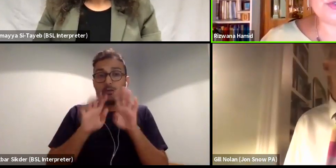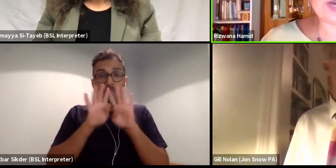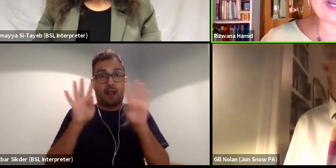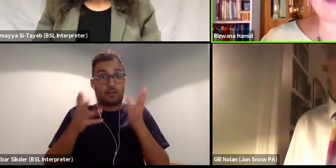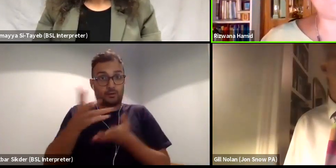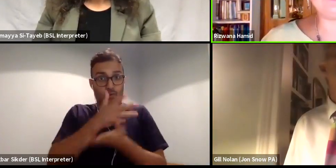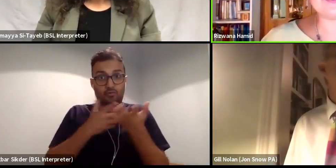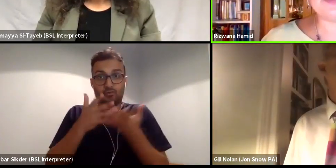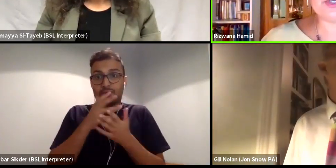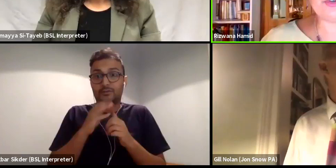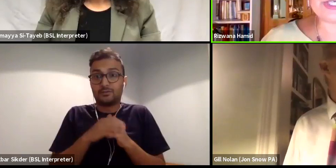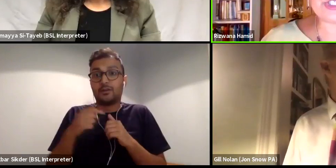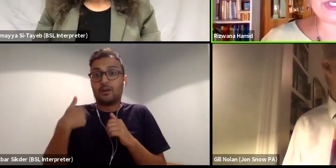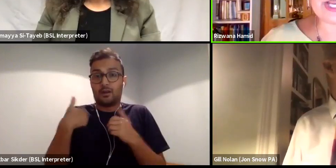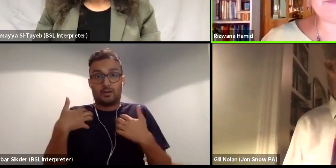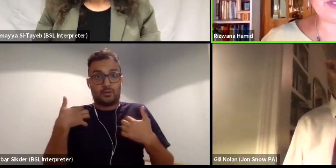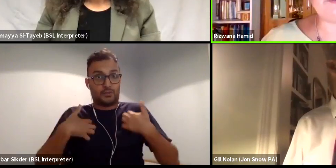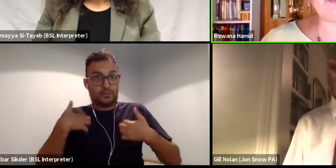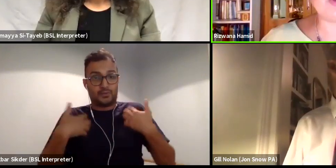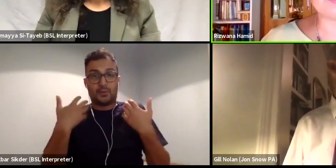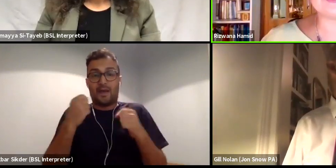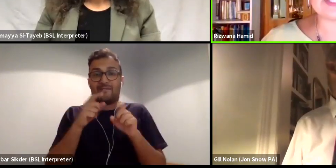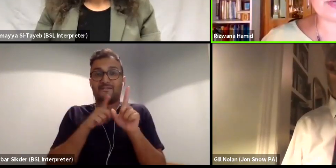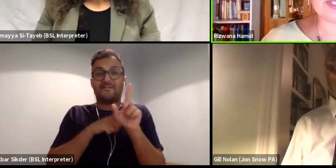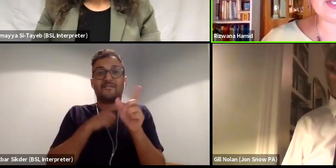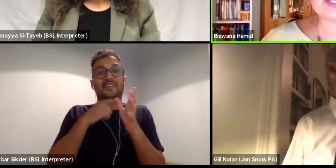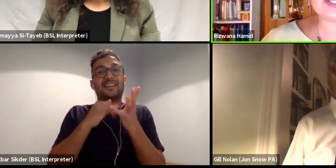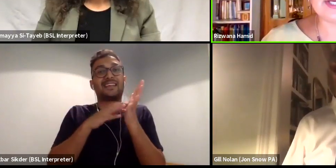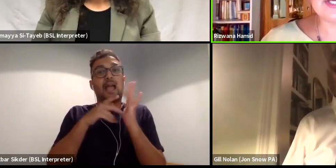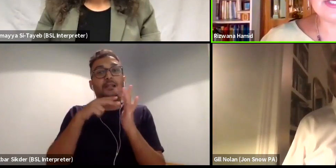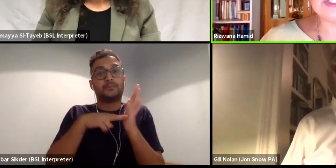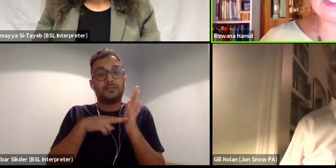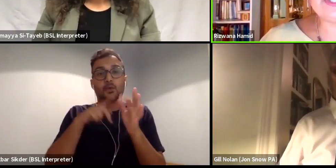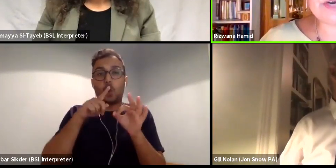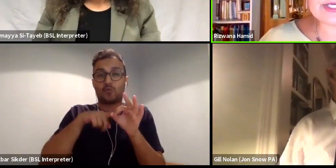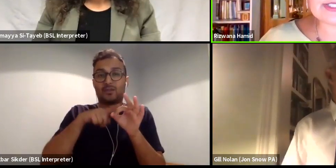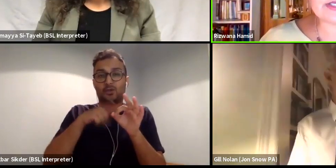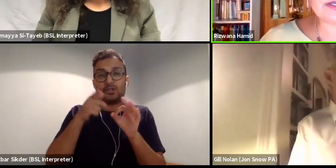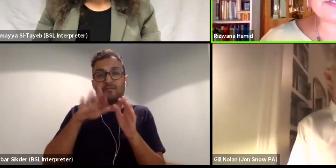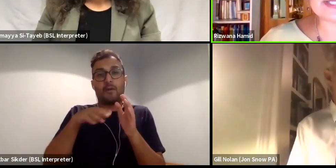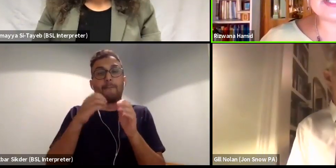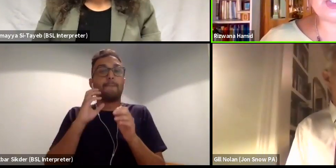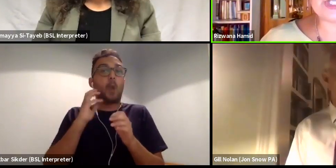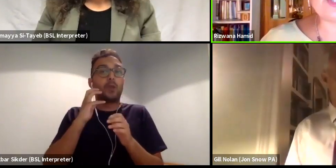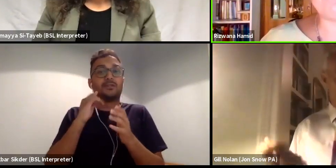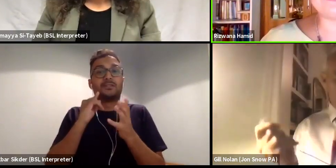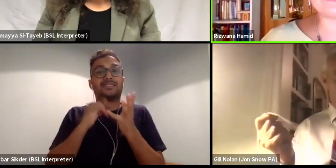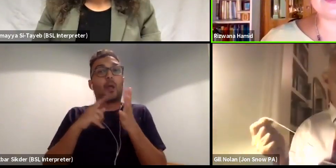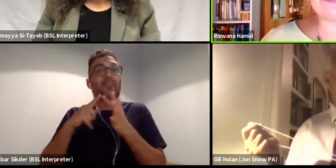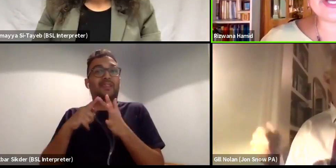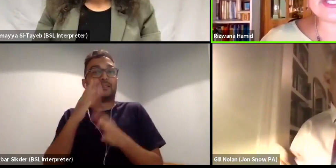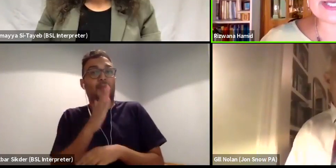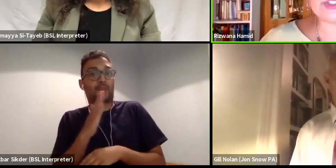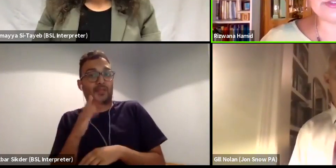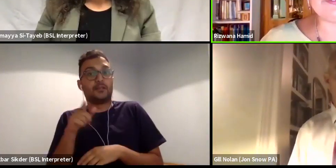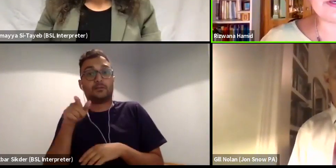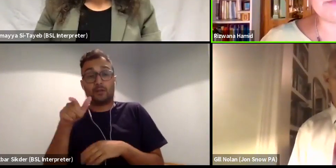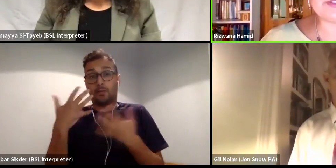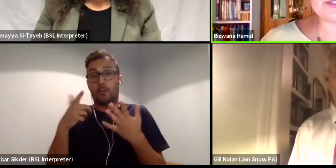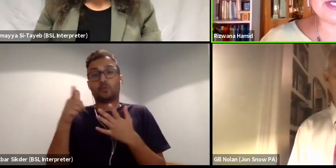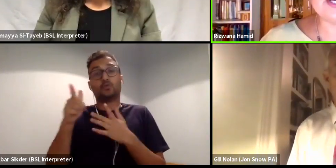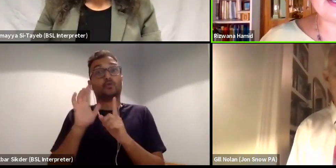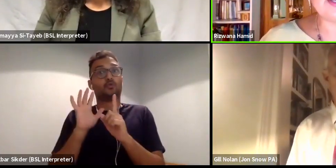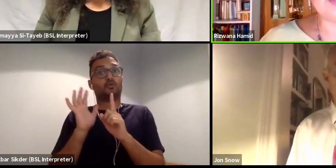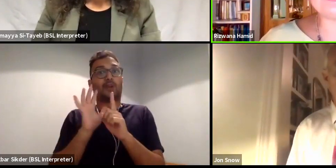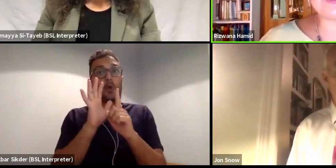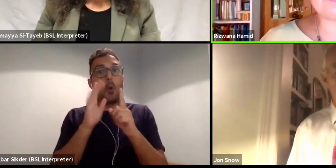honoured to have Yasmin Qureshi, MP for Bolton South East. She currently serves as the Shadow Minister for International